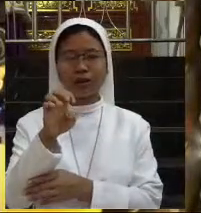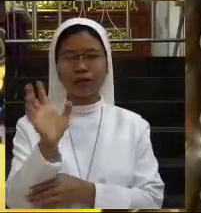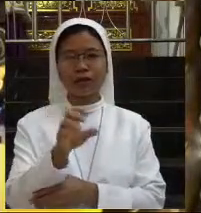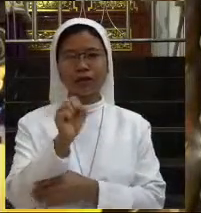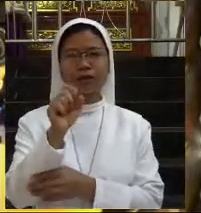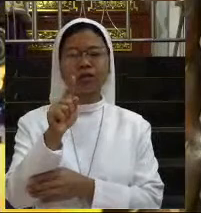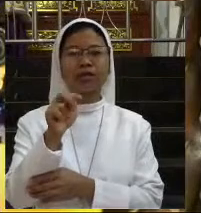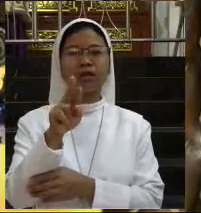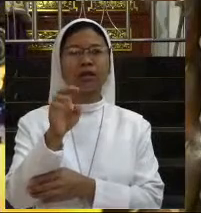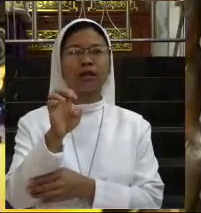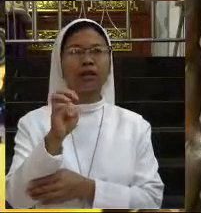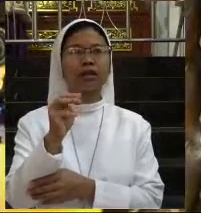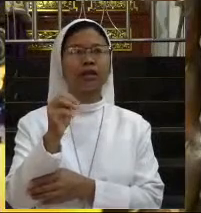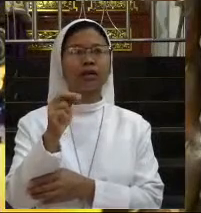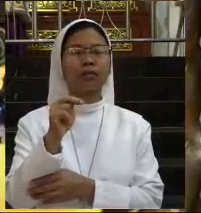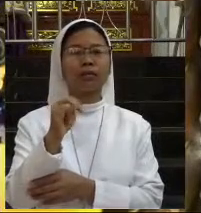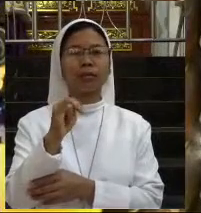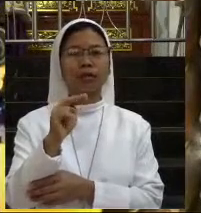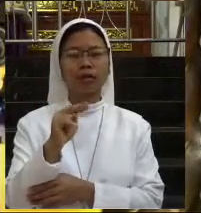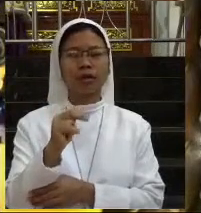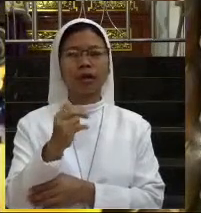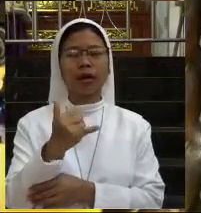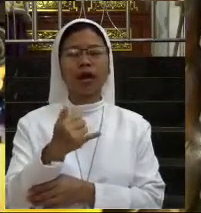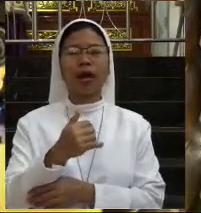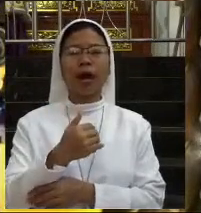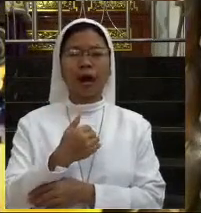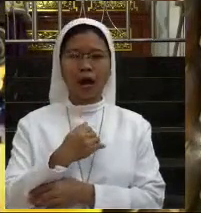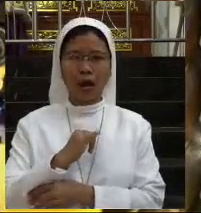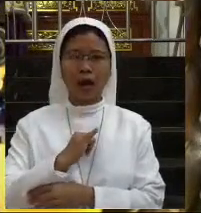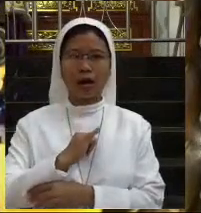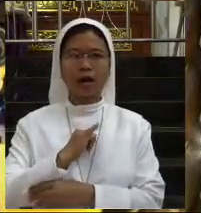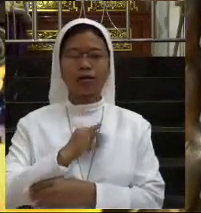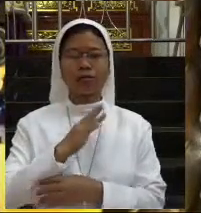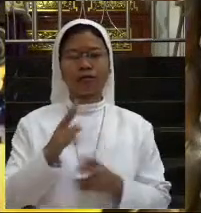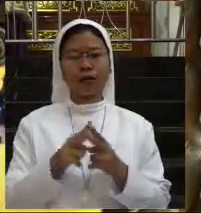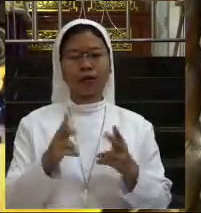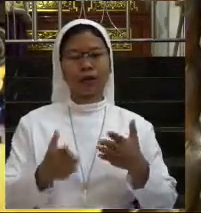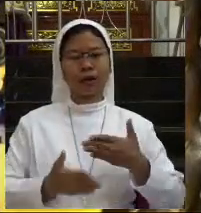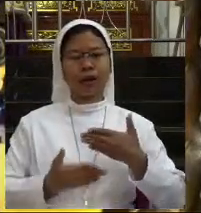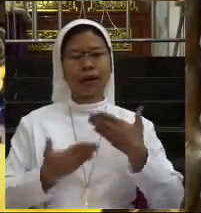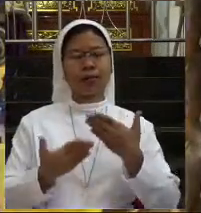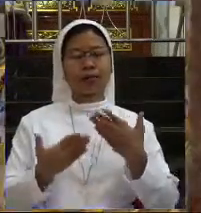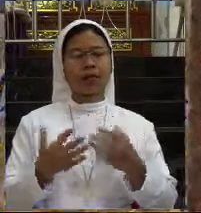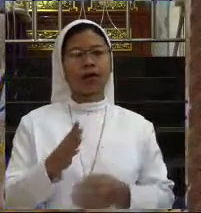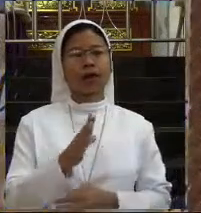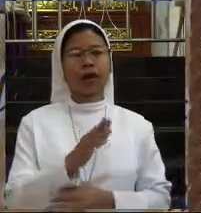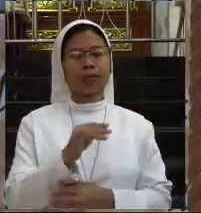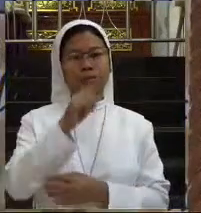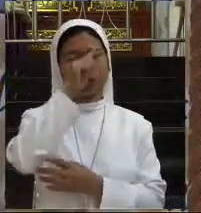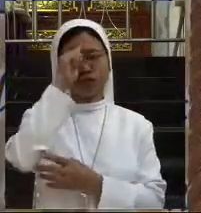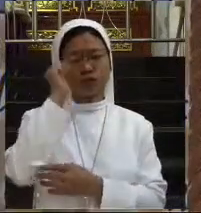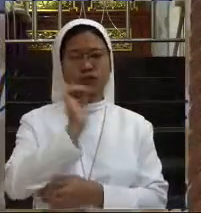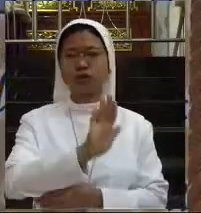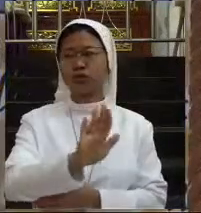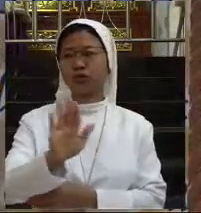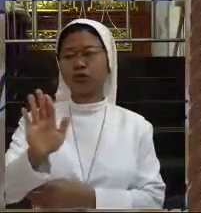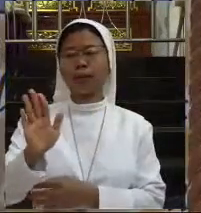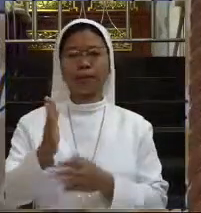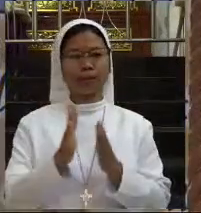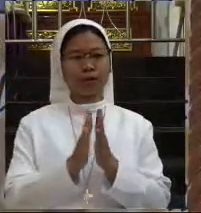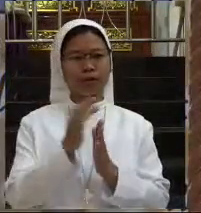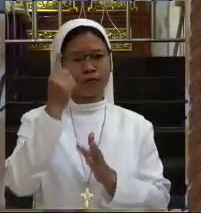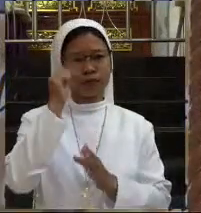bishop, and I trust and I'm confident you would still accompany me, especially through your prayers and your